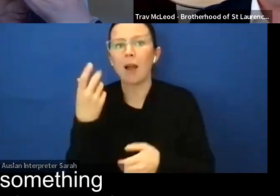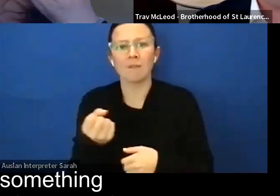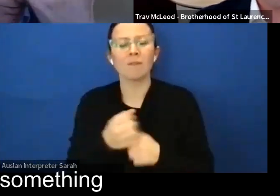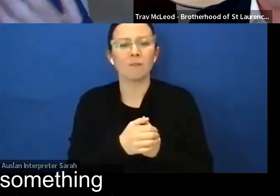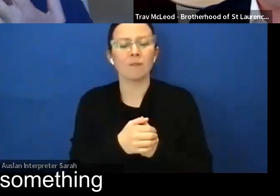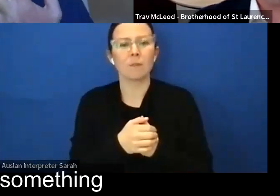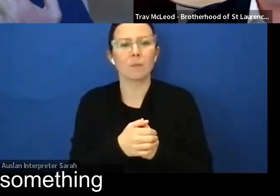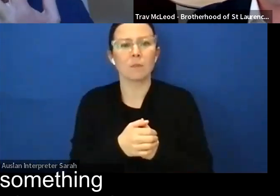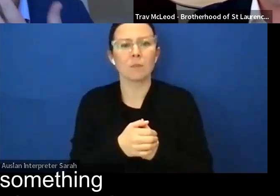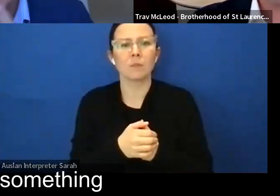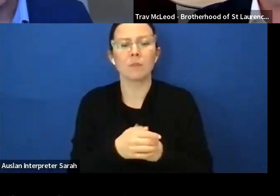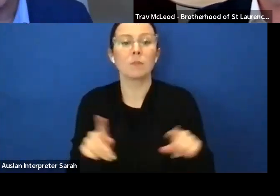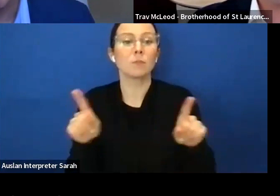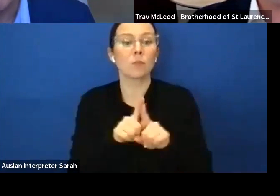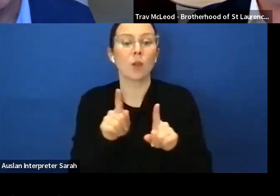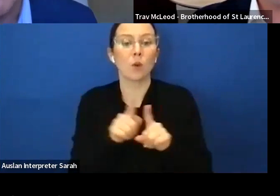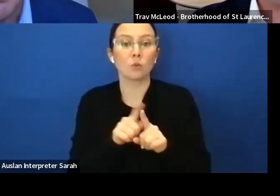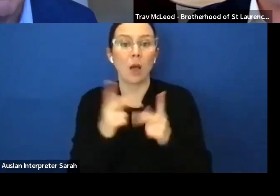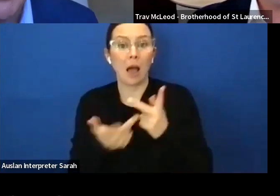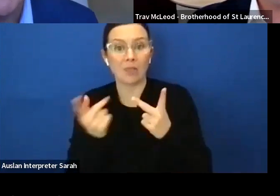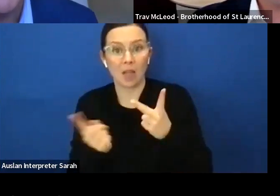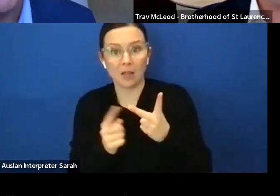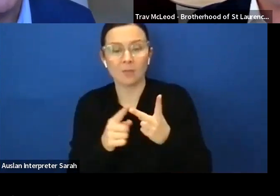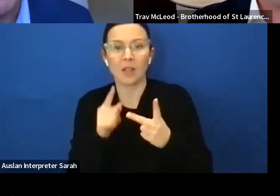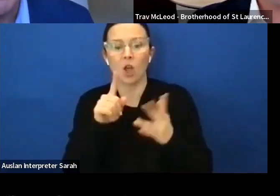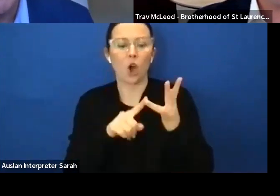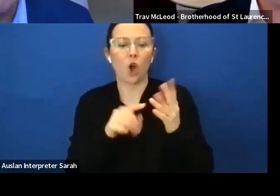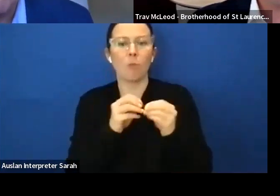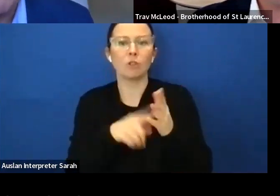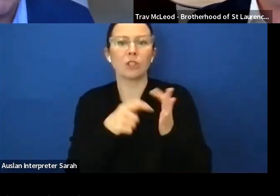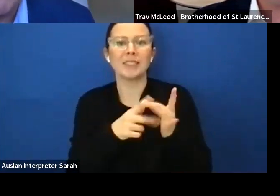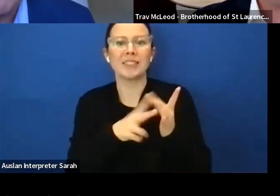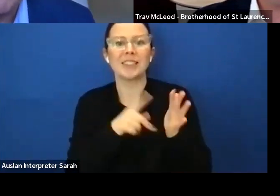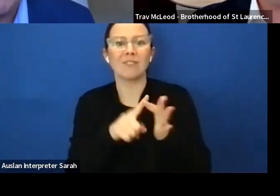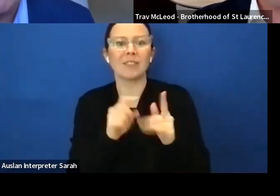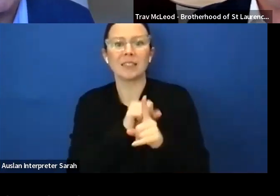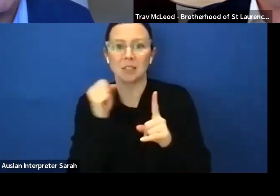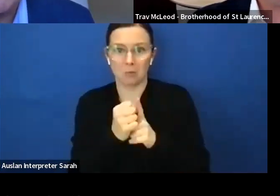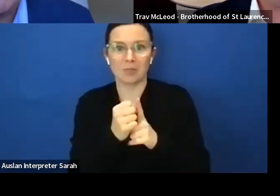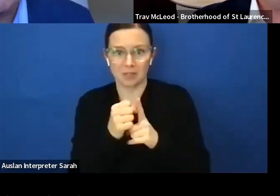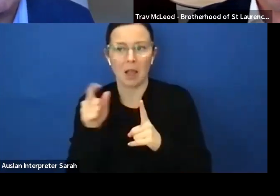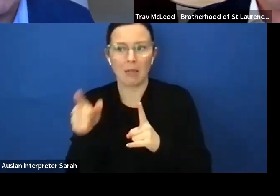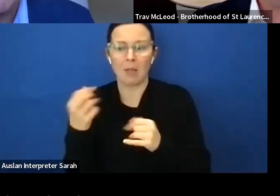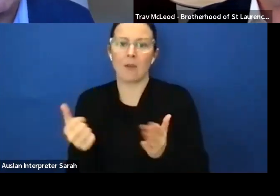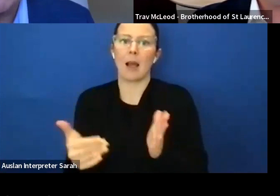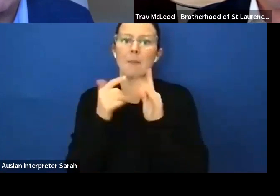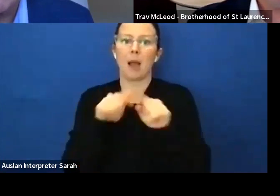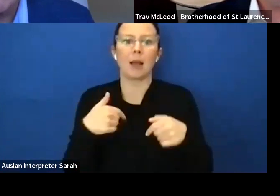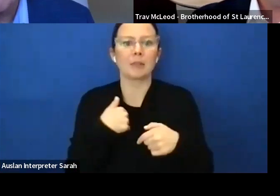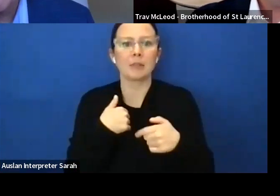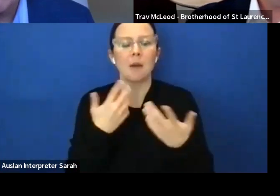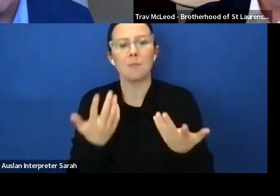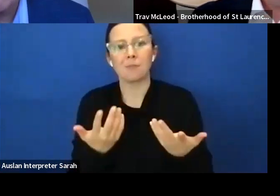suppose something else has also happened, and that's the objective circumstances have also assisted us, in the sense